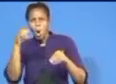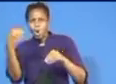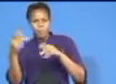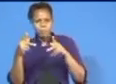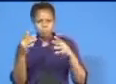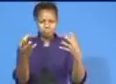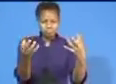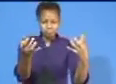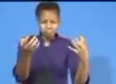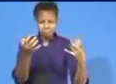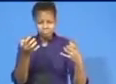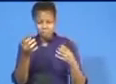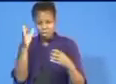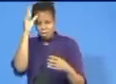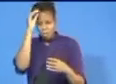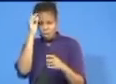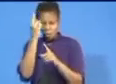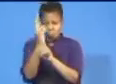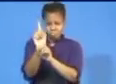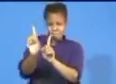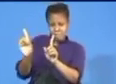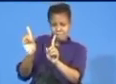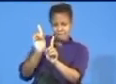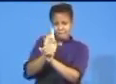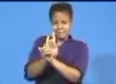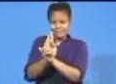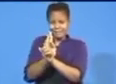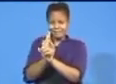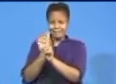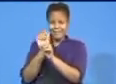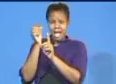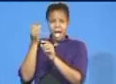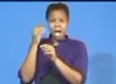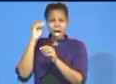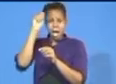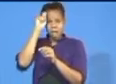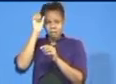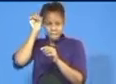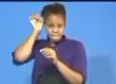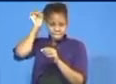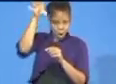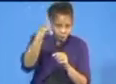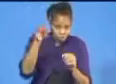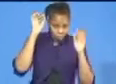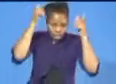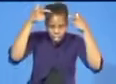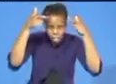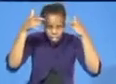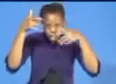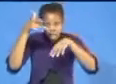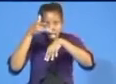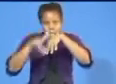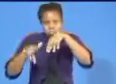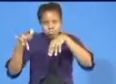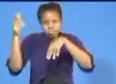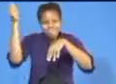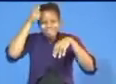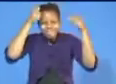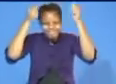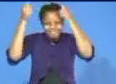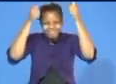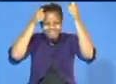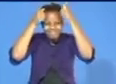customers, little boy went behind him to pitch the hat off his head. It was a bald-headed man selling marvelous hair